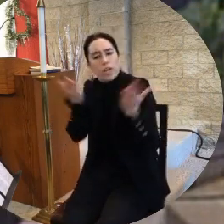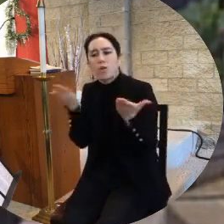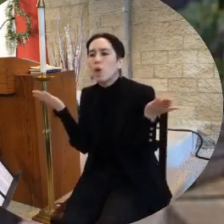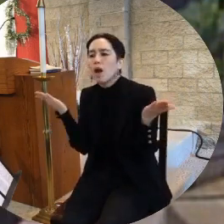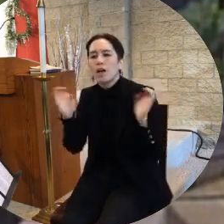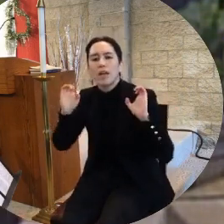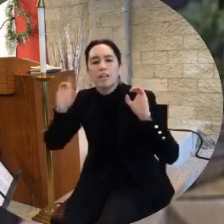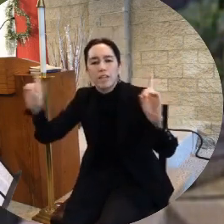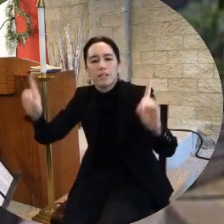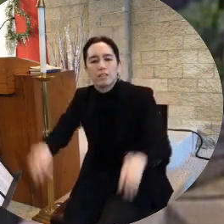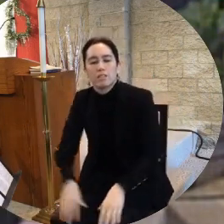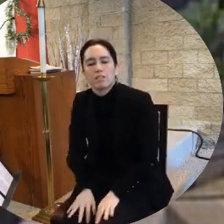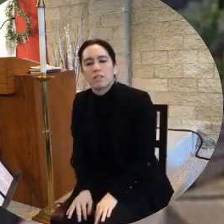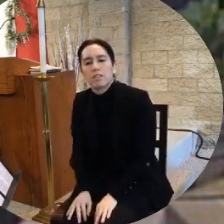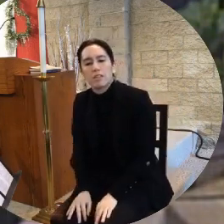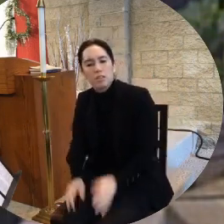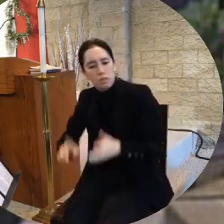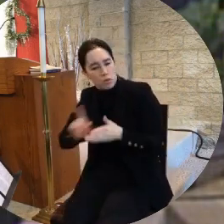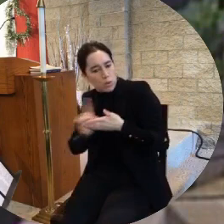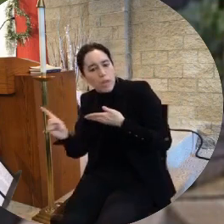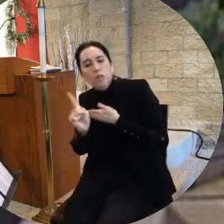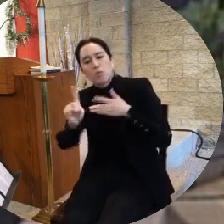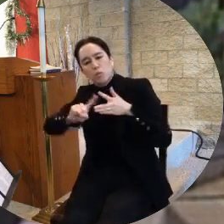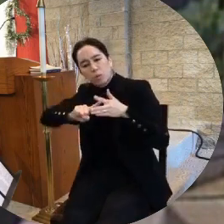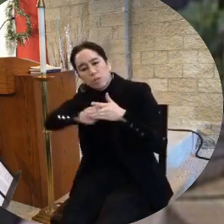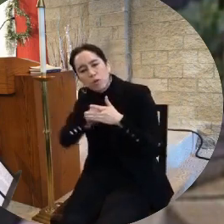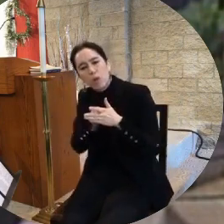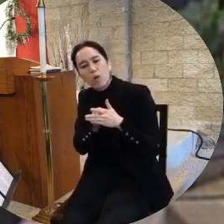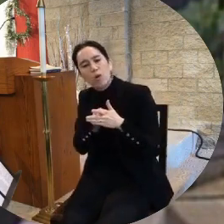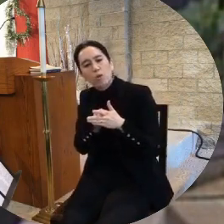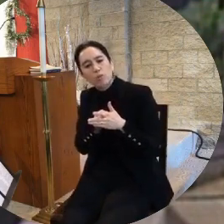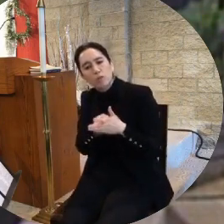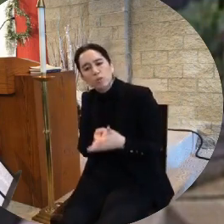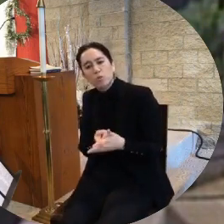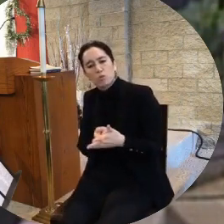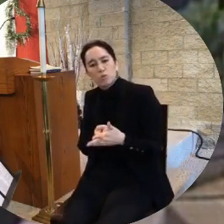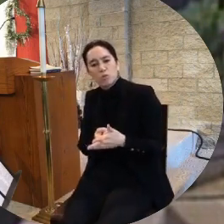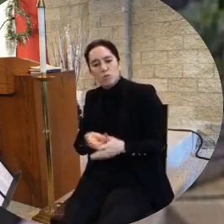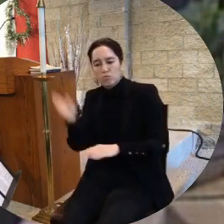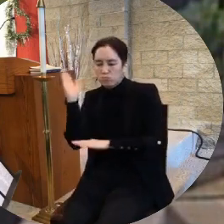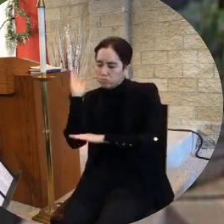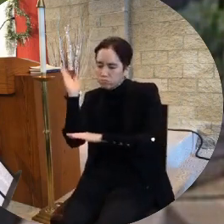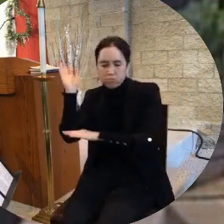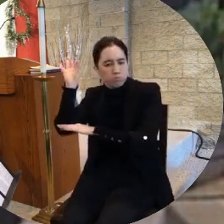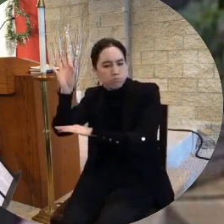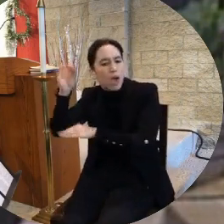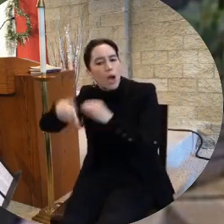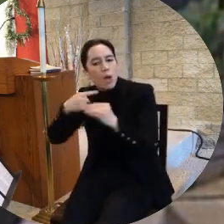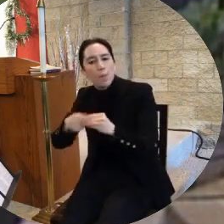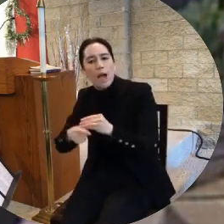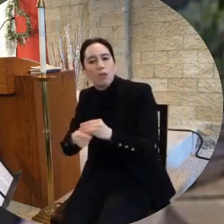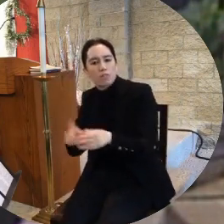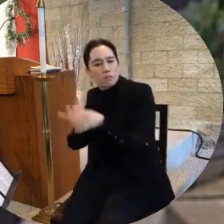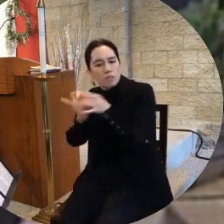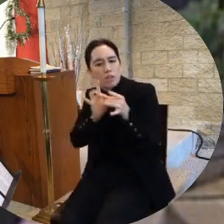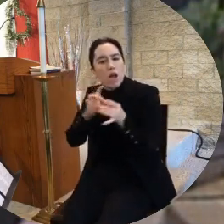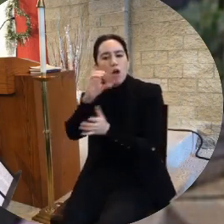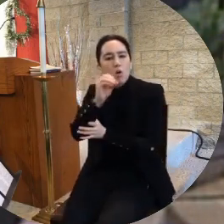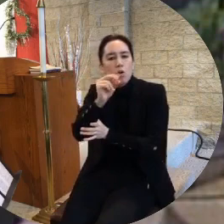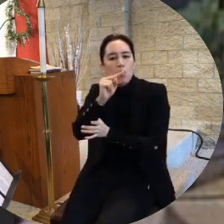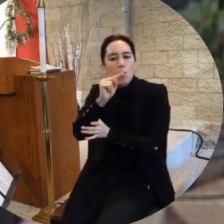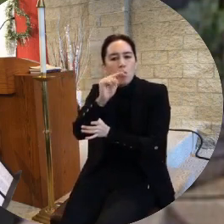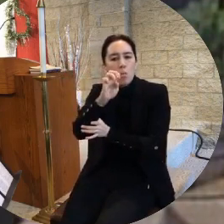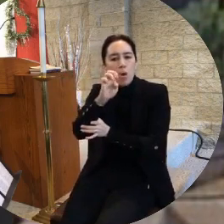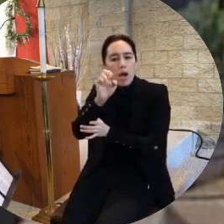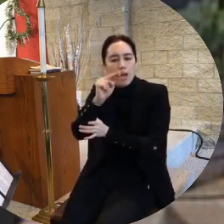education. And so we will begin next week looking at oneness. We'll be looking at oneness in some world religions, not necessarily